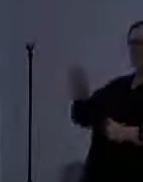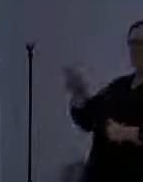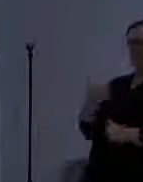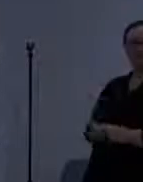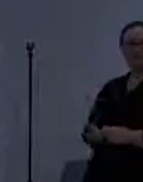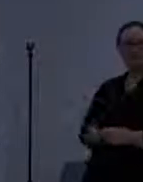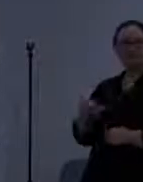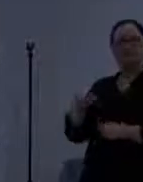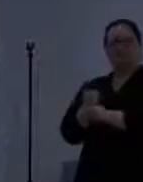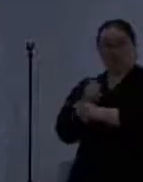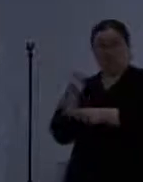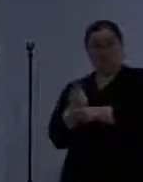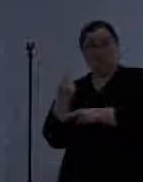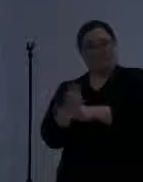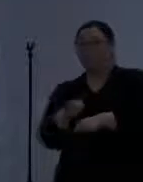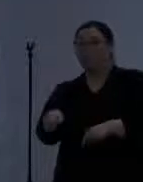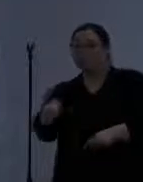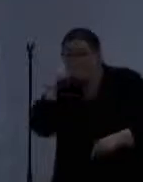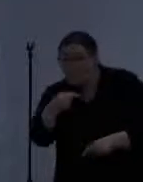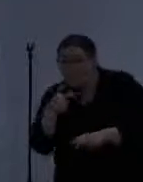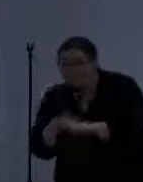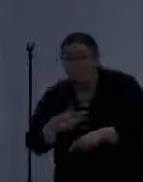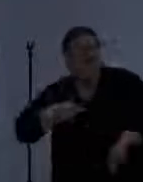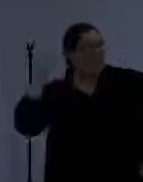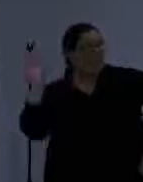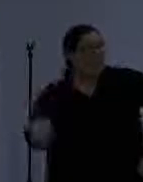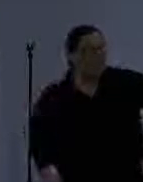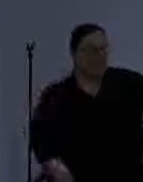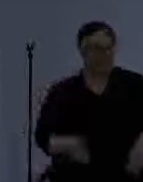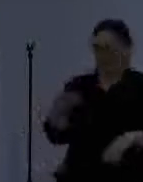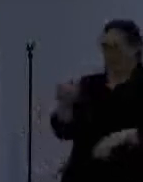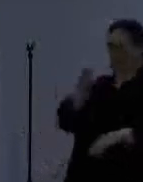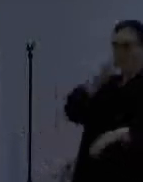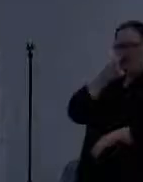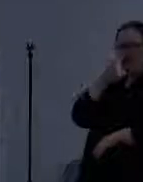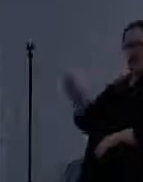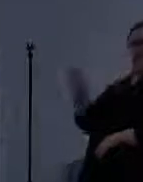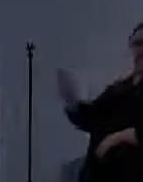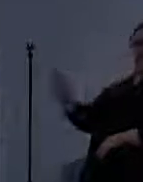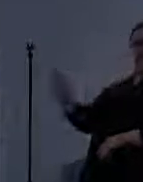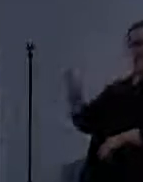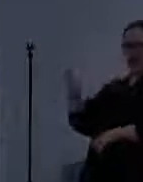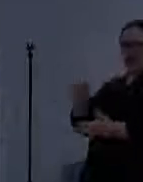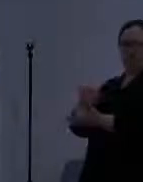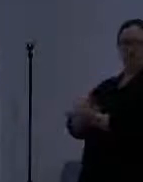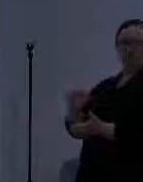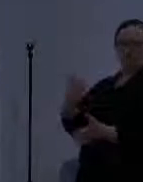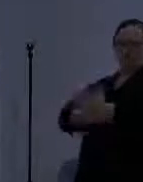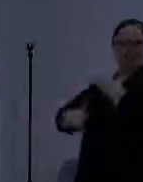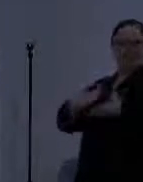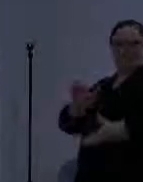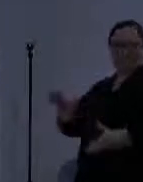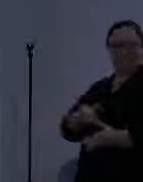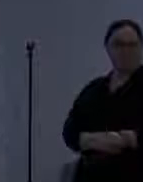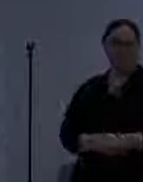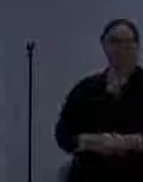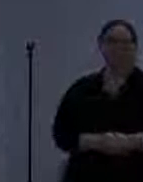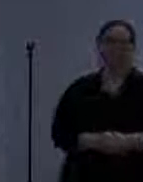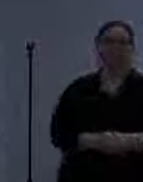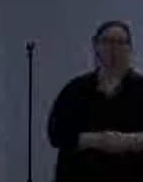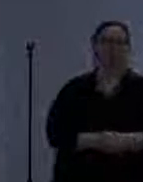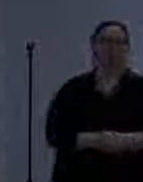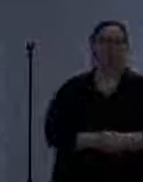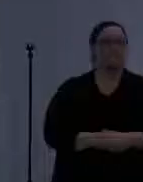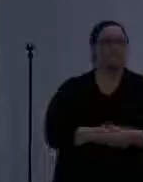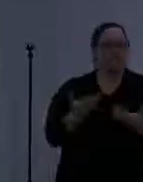consent. And part of that, the one before that about taking reasonable steps,